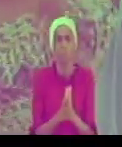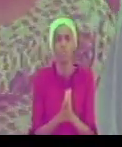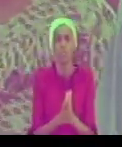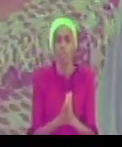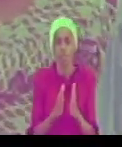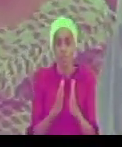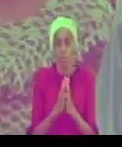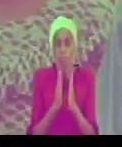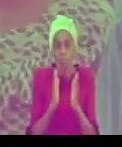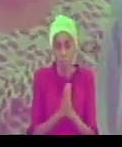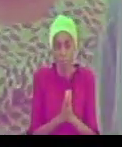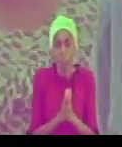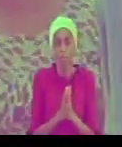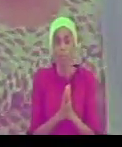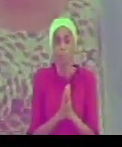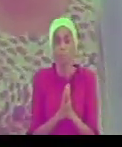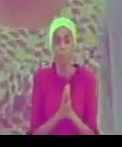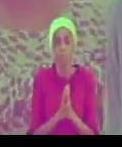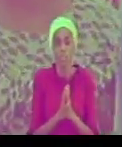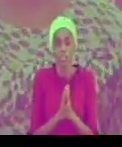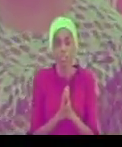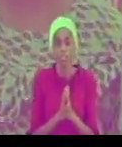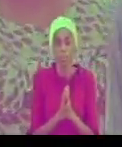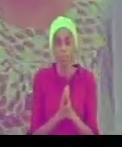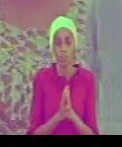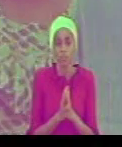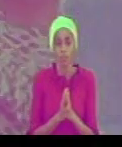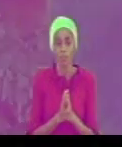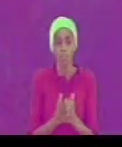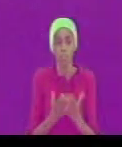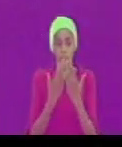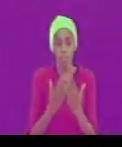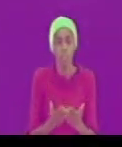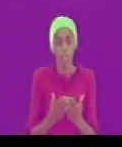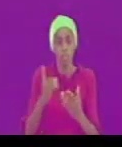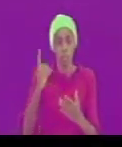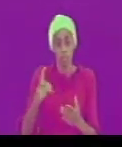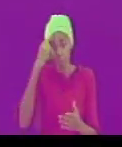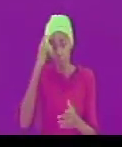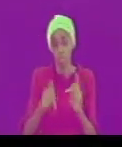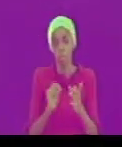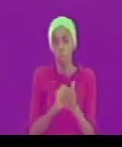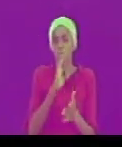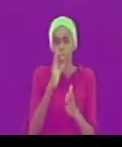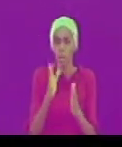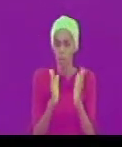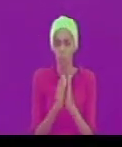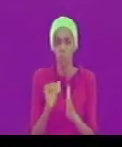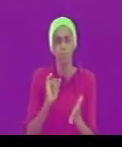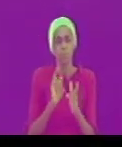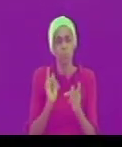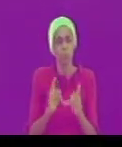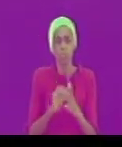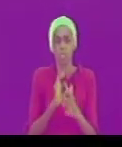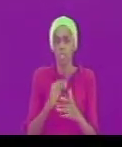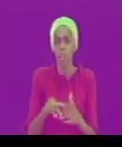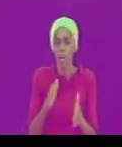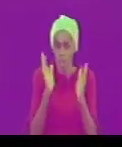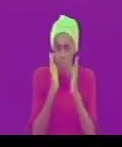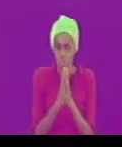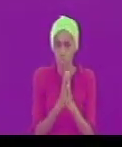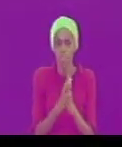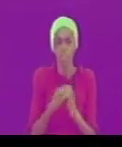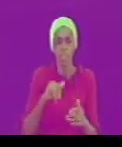praying. Thank God for those that are specific. Remember, you have the authority. Remember, you have the power. You remember, you have the